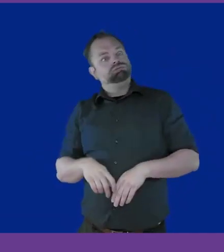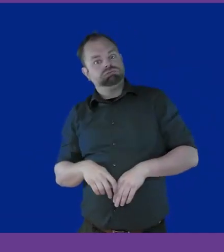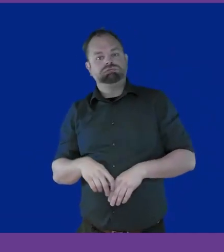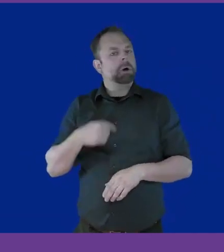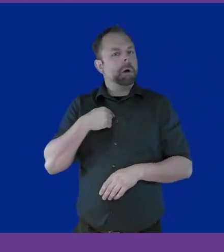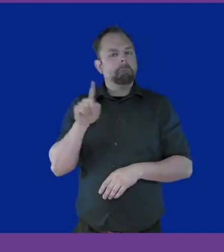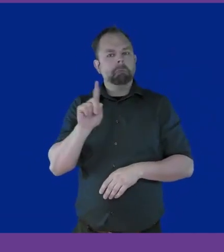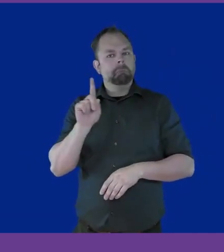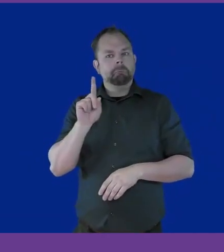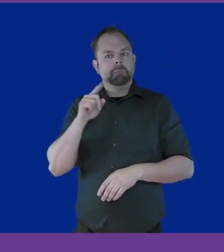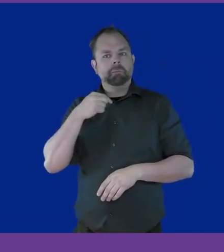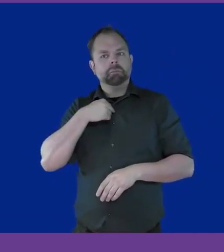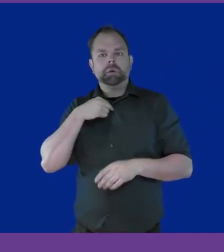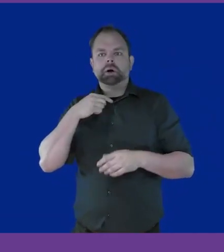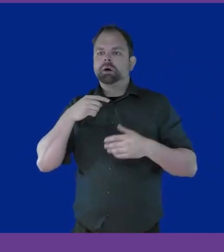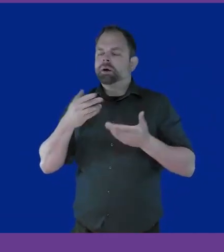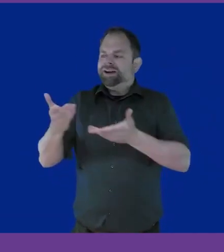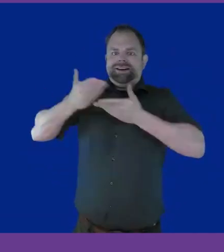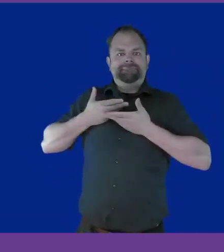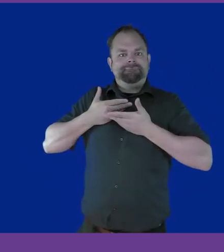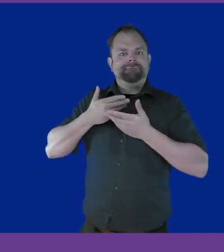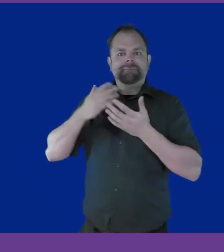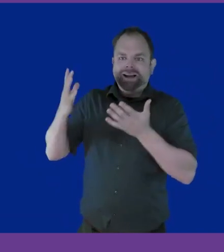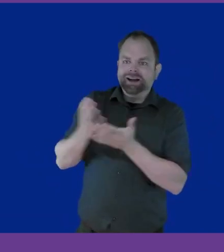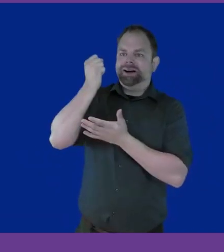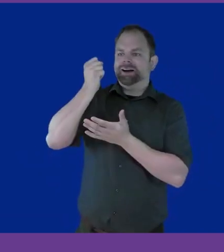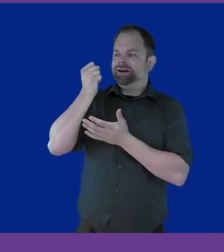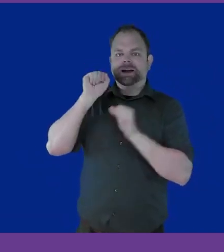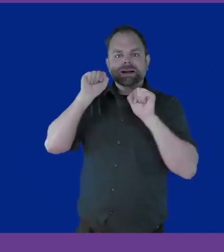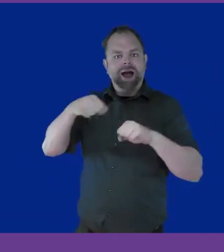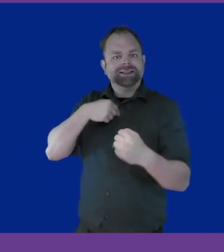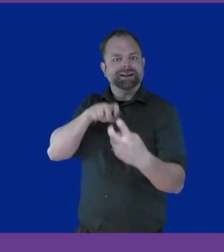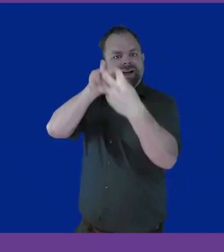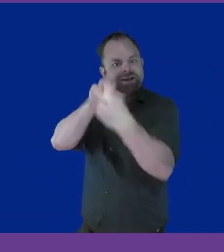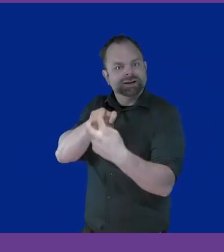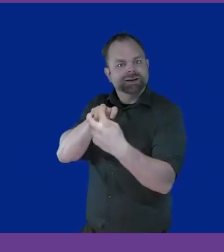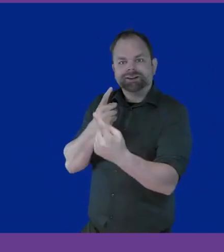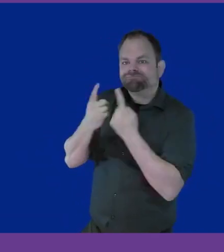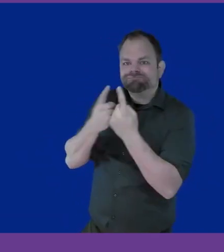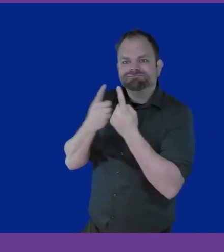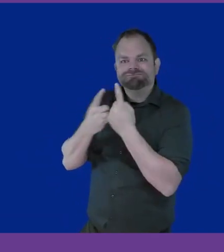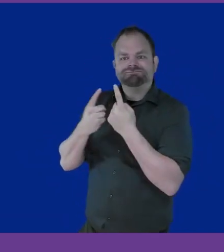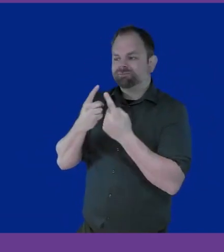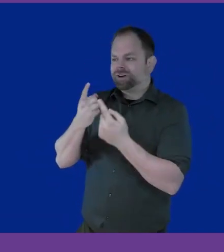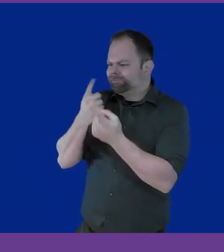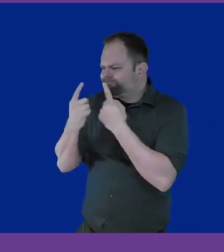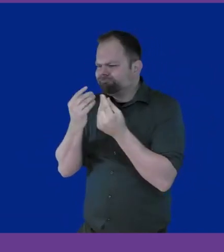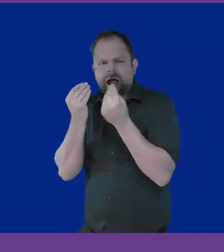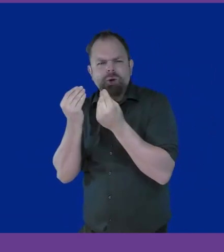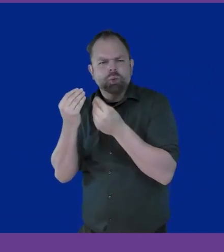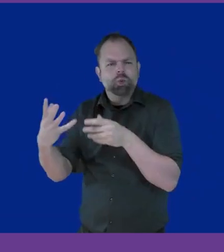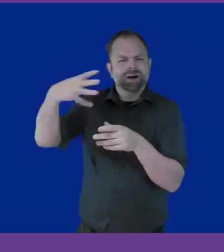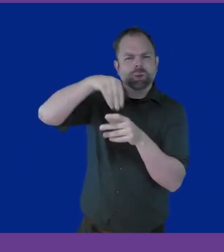things beautiful. So I'm very happy that we have this strong collaboration with the